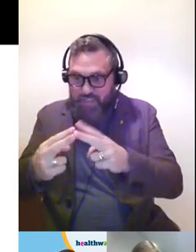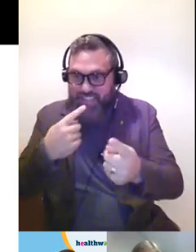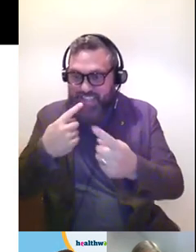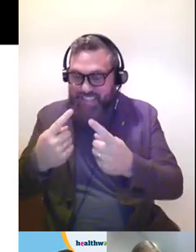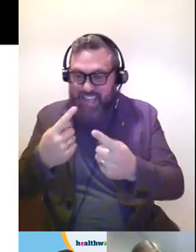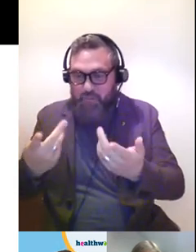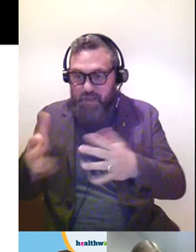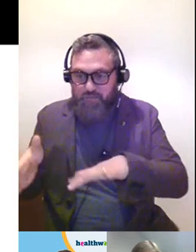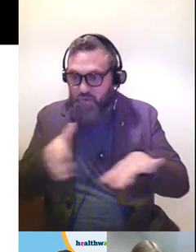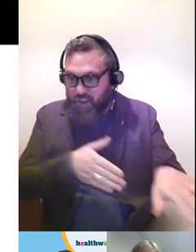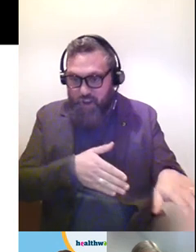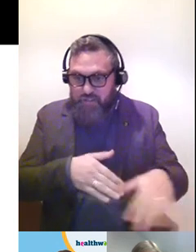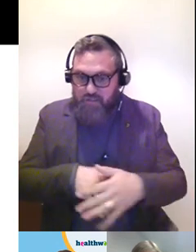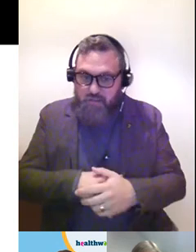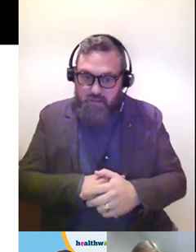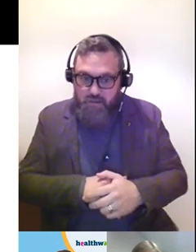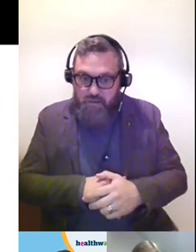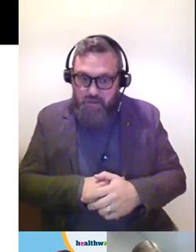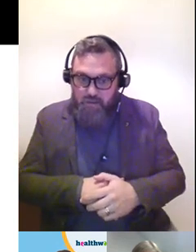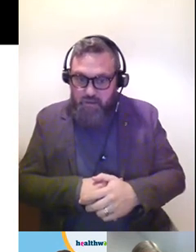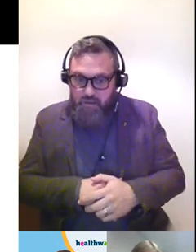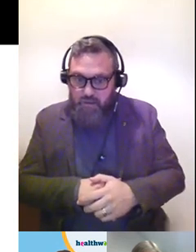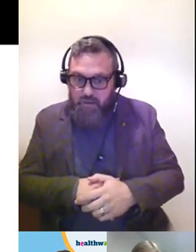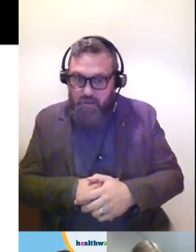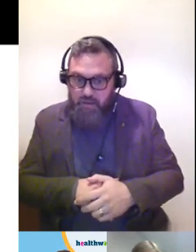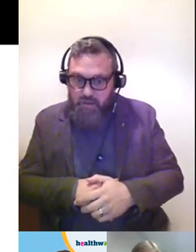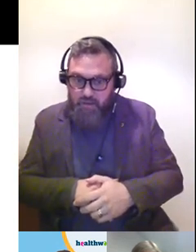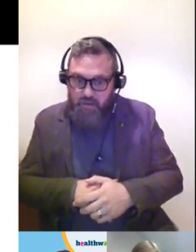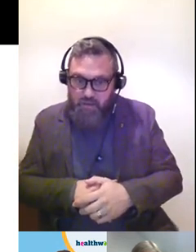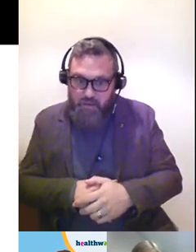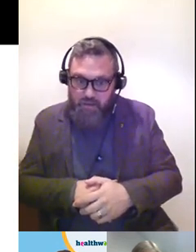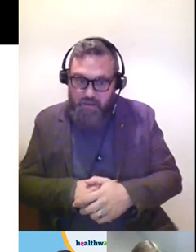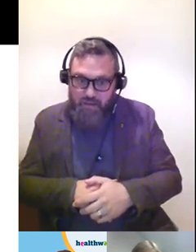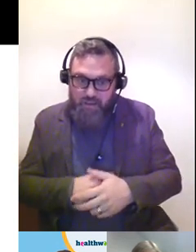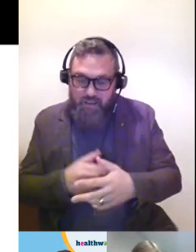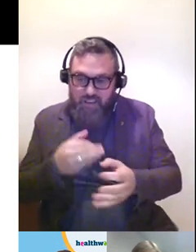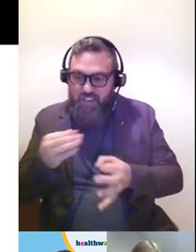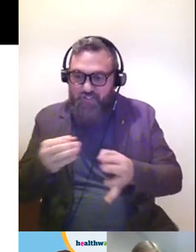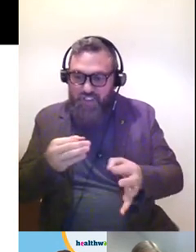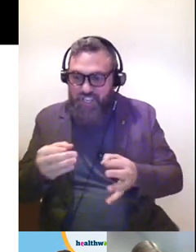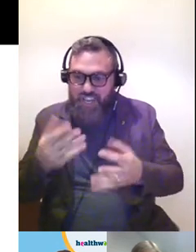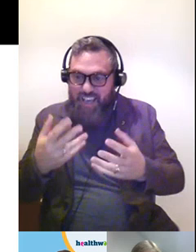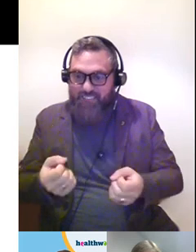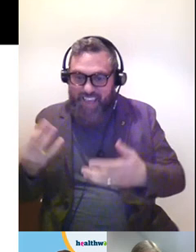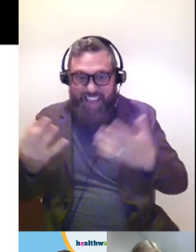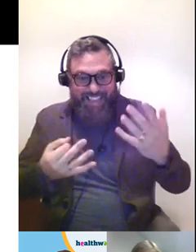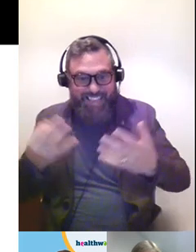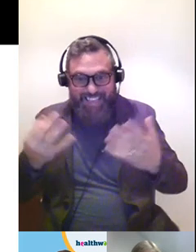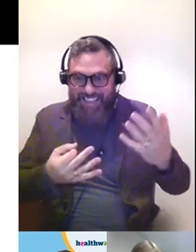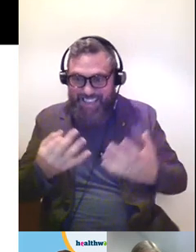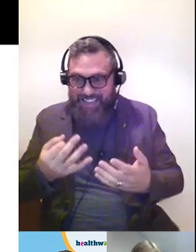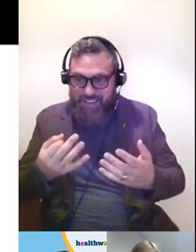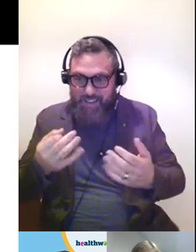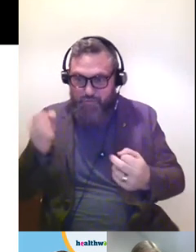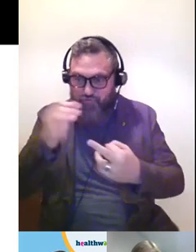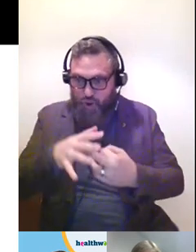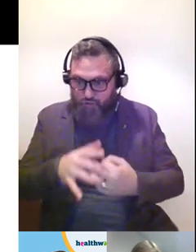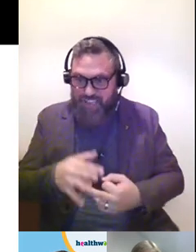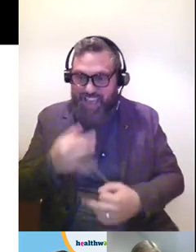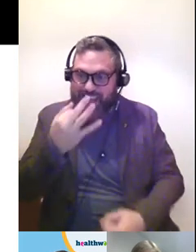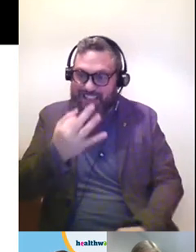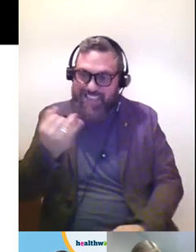on, the strategy has, as you say, 18 priorities and in fact 86 areas of